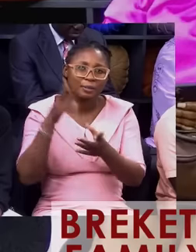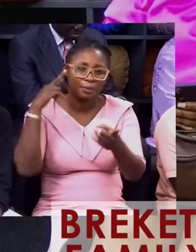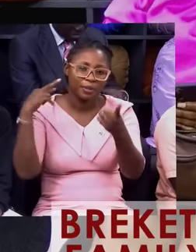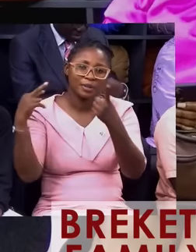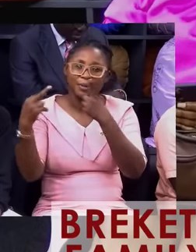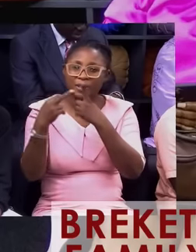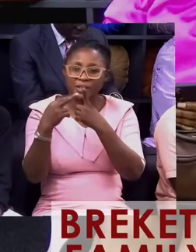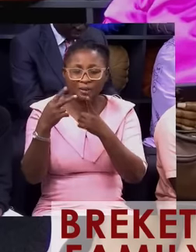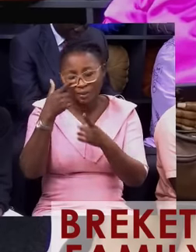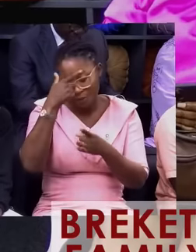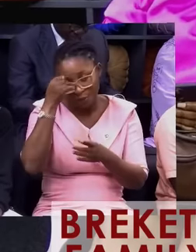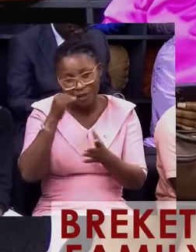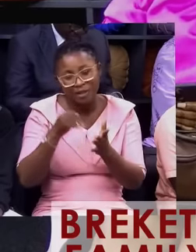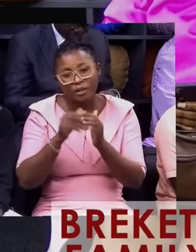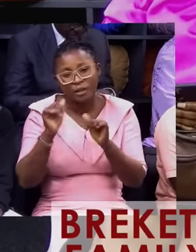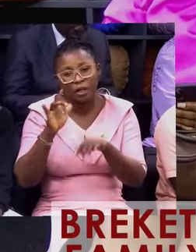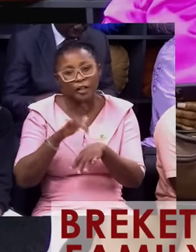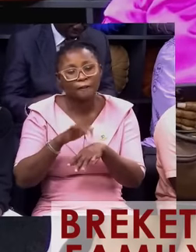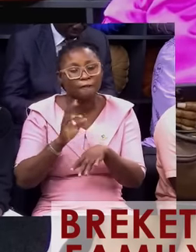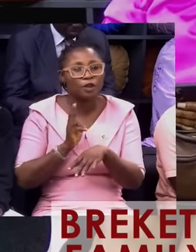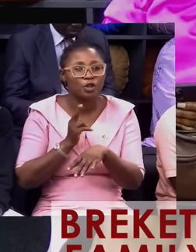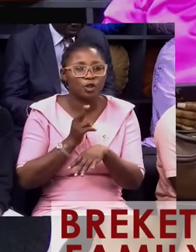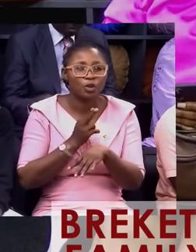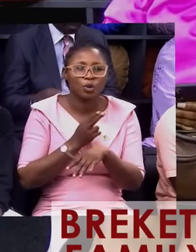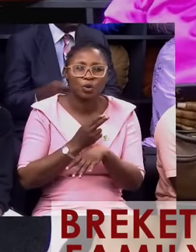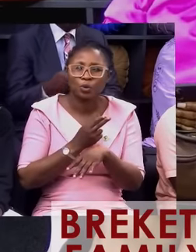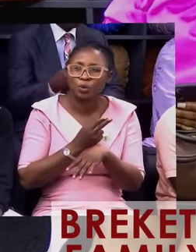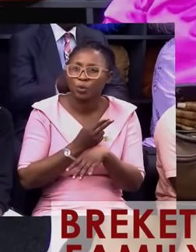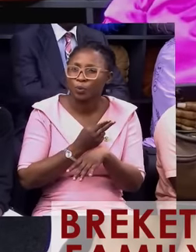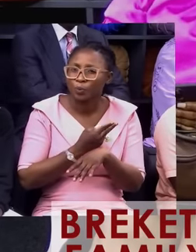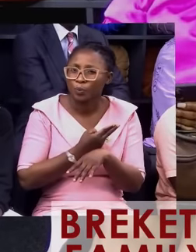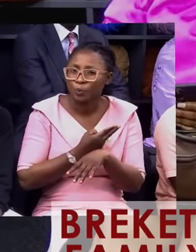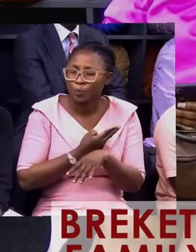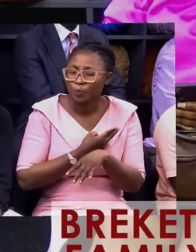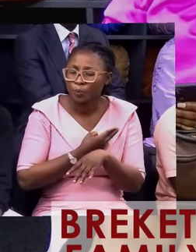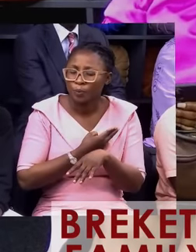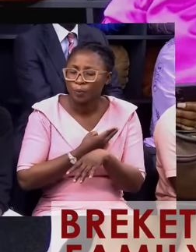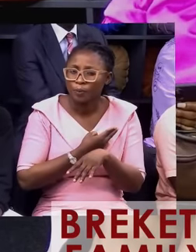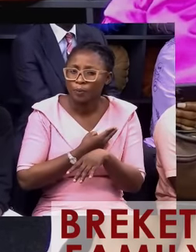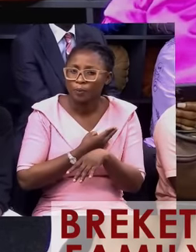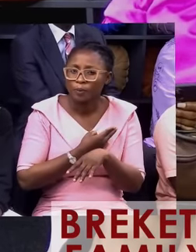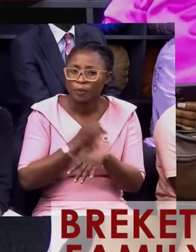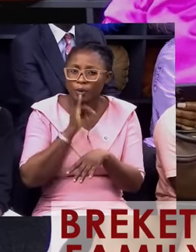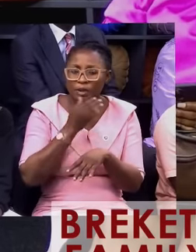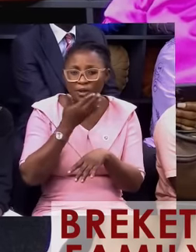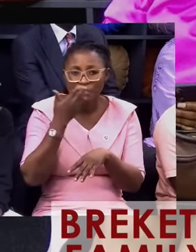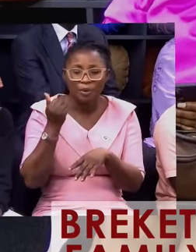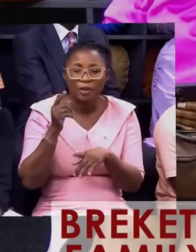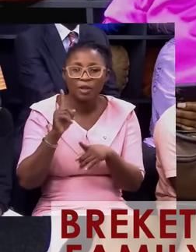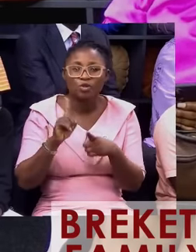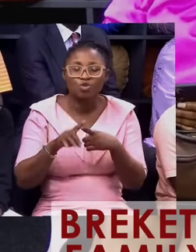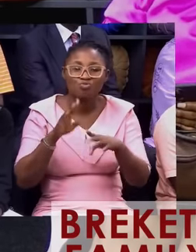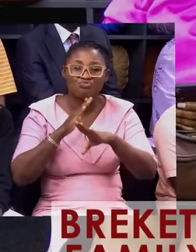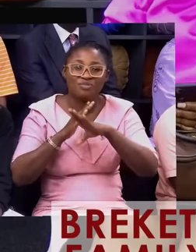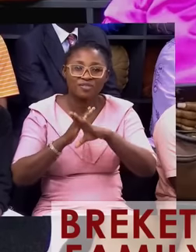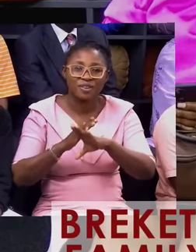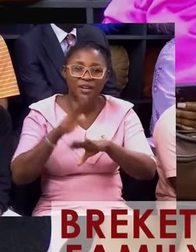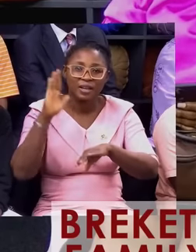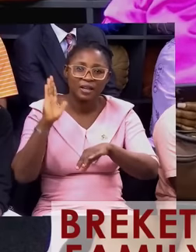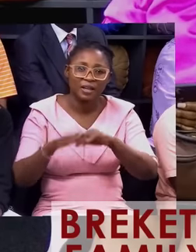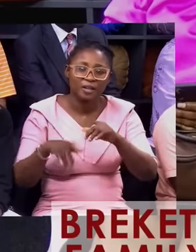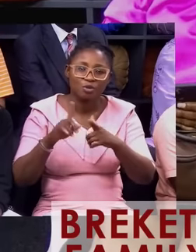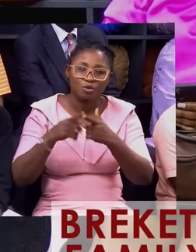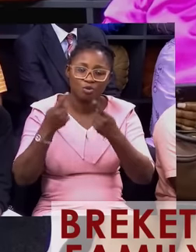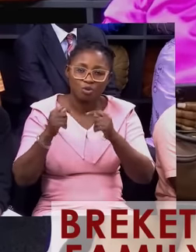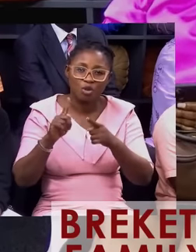because it's better like the secretary had said earlier it's better to prevent than to try